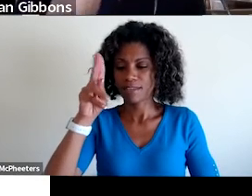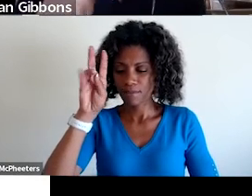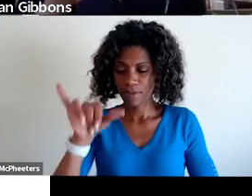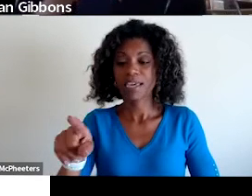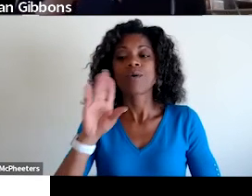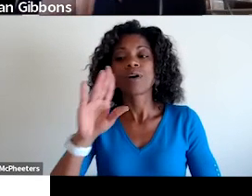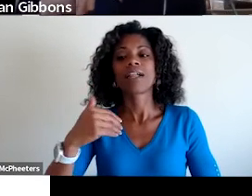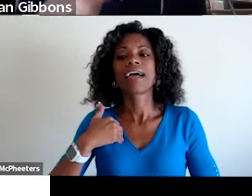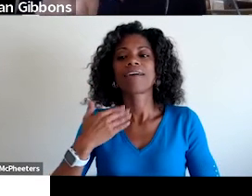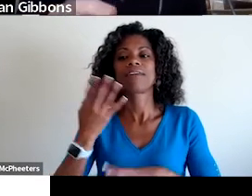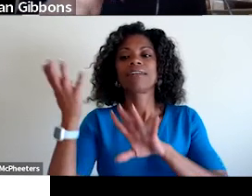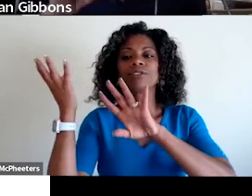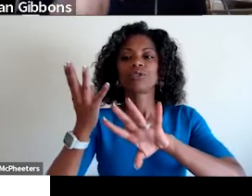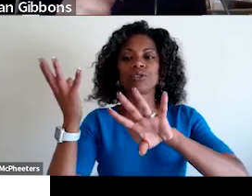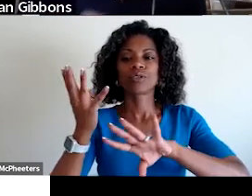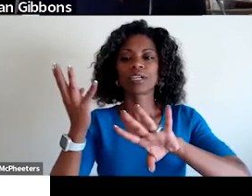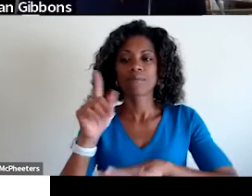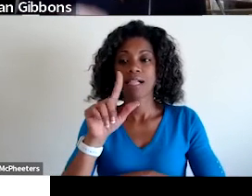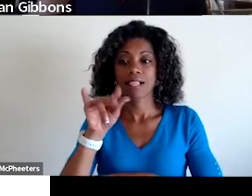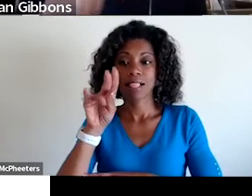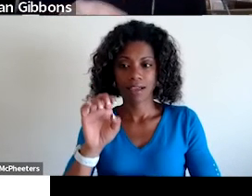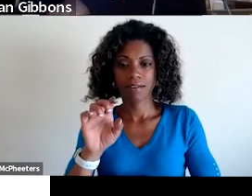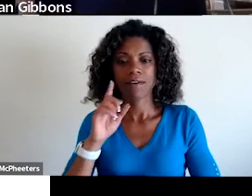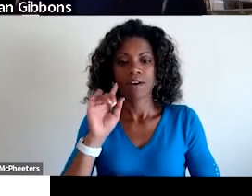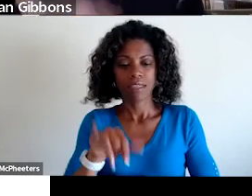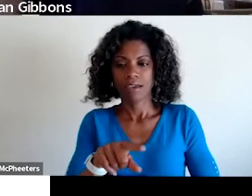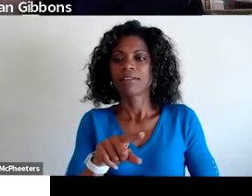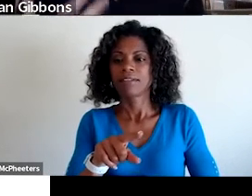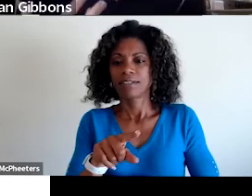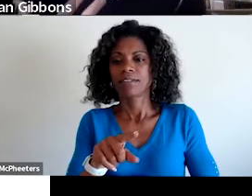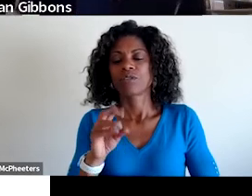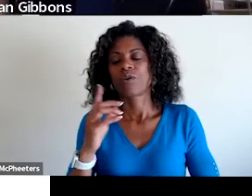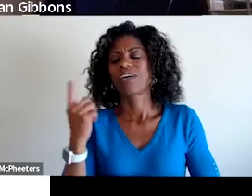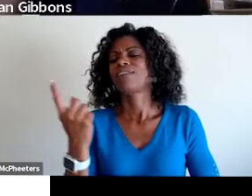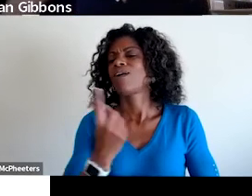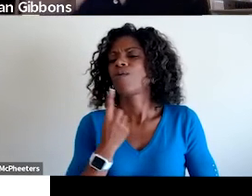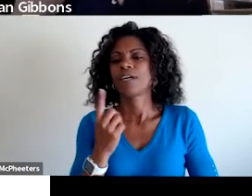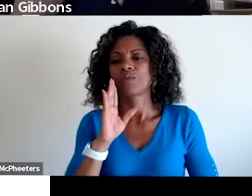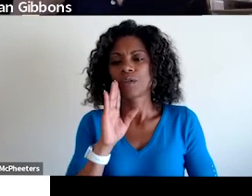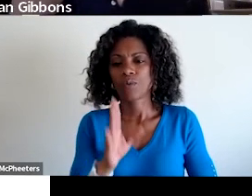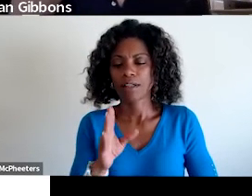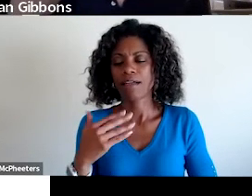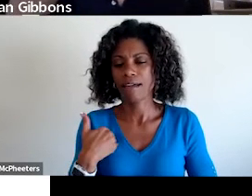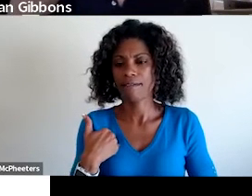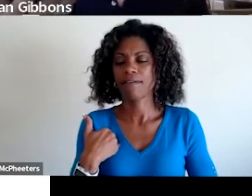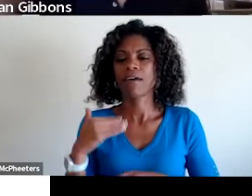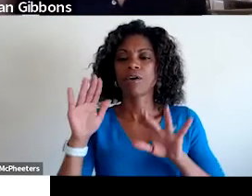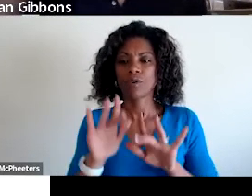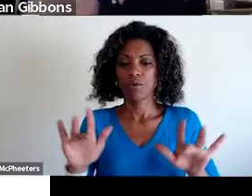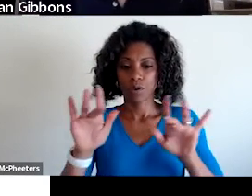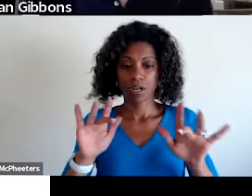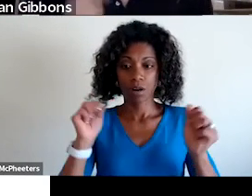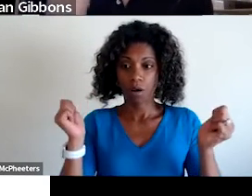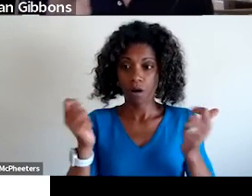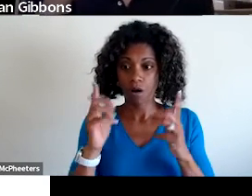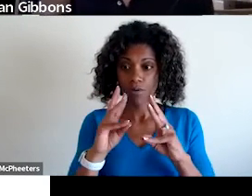at the Chronicle's website. That's philanthropy.com. We'll also, of course, as we always do, make a point of recording all of those and having those